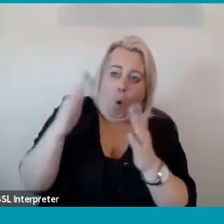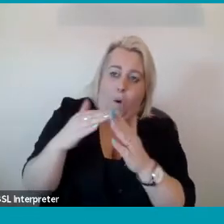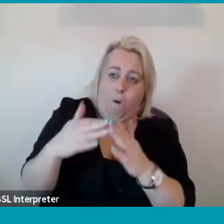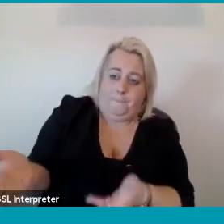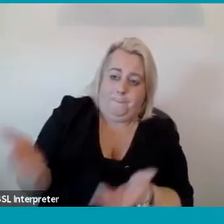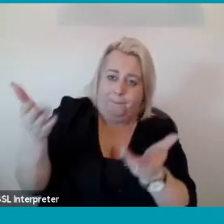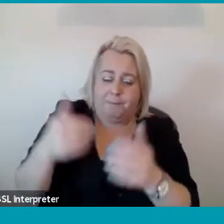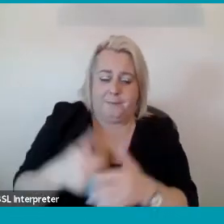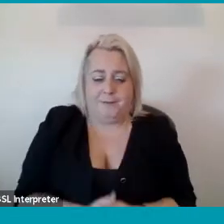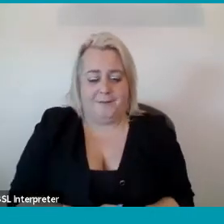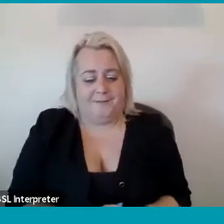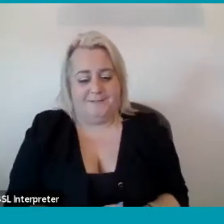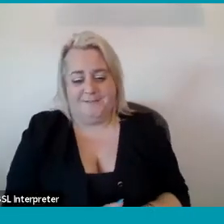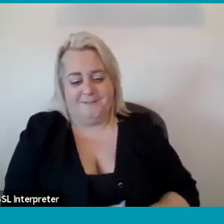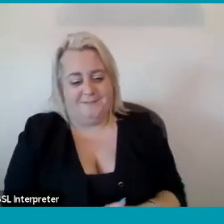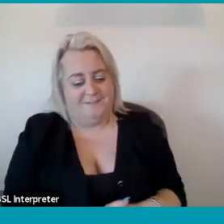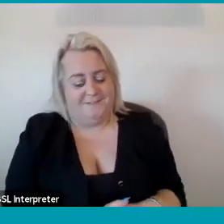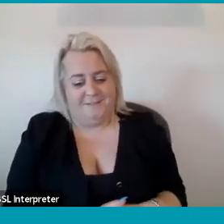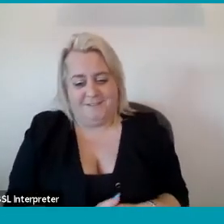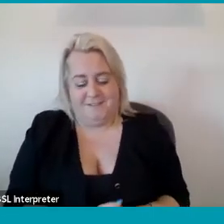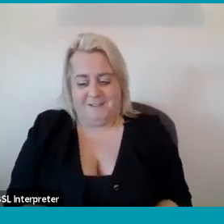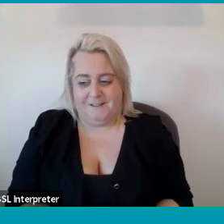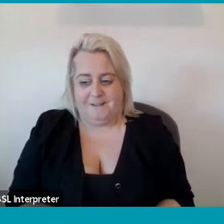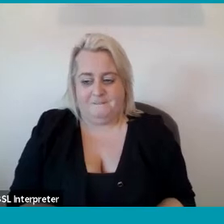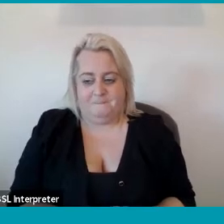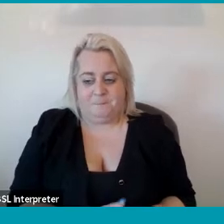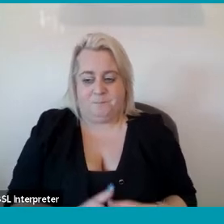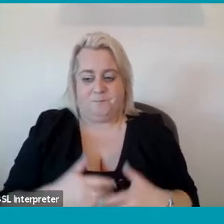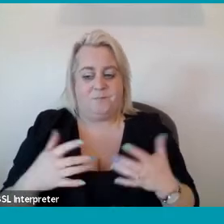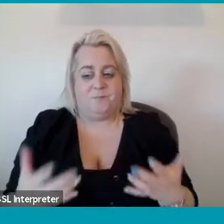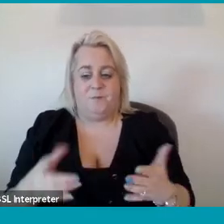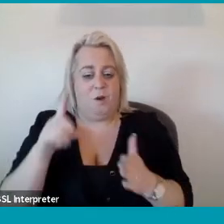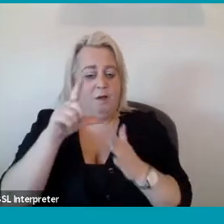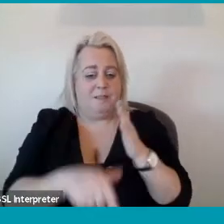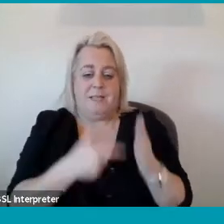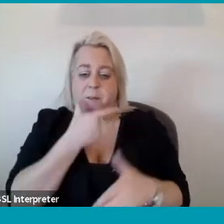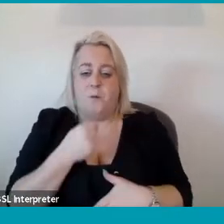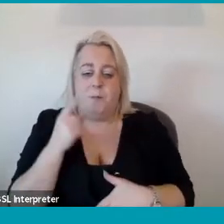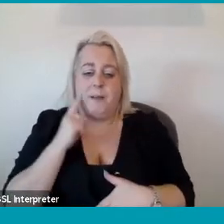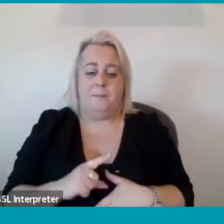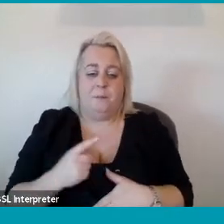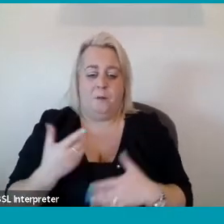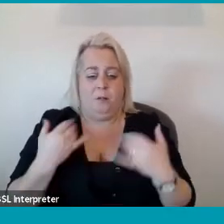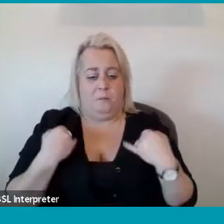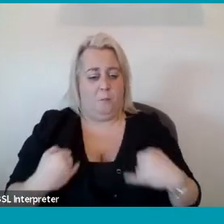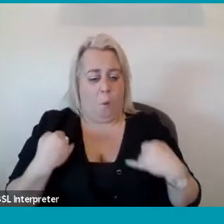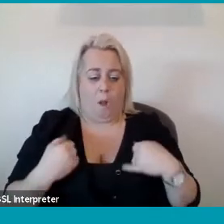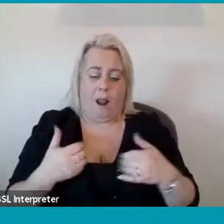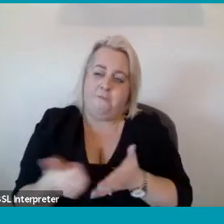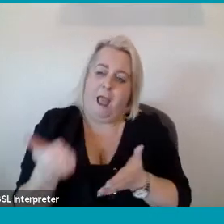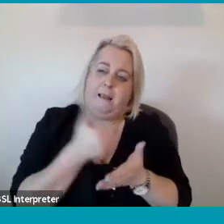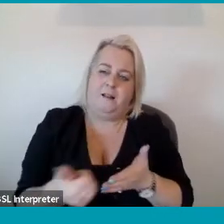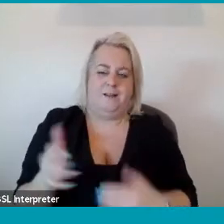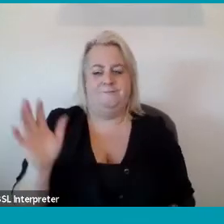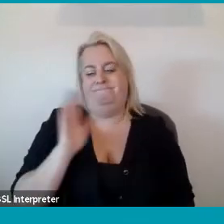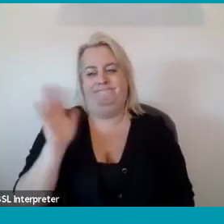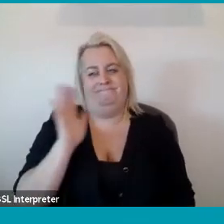So again, the argument about disabled people being off sick all the time actually doesn't bear out in